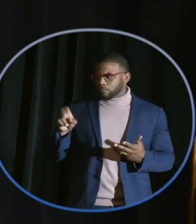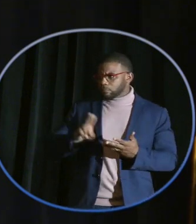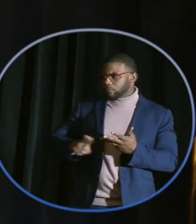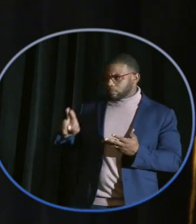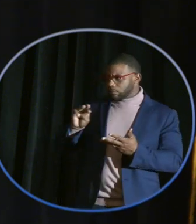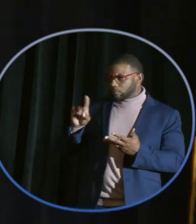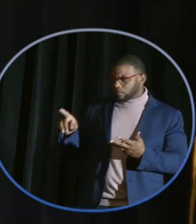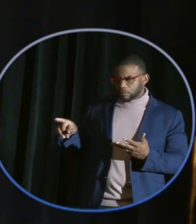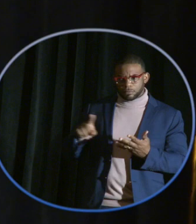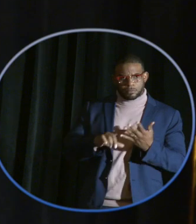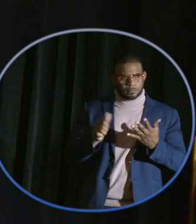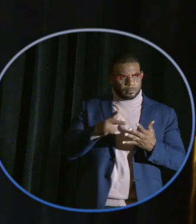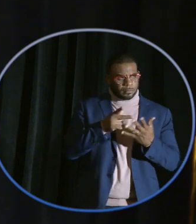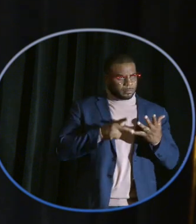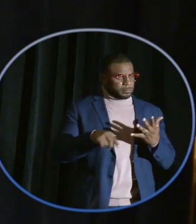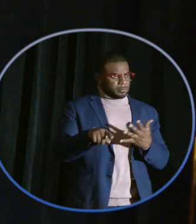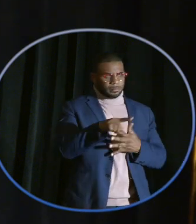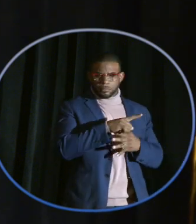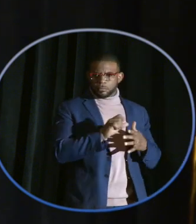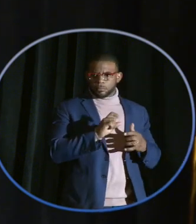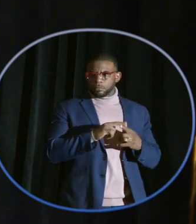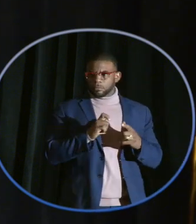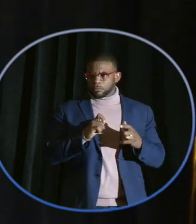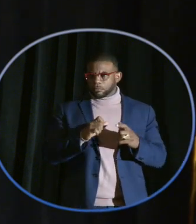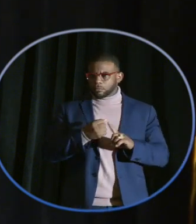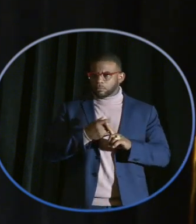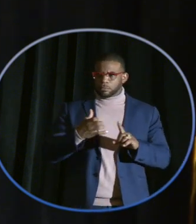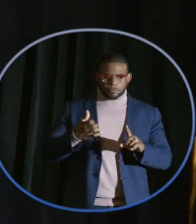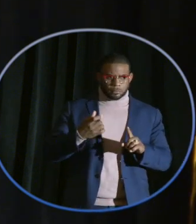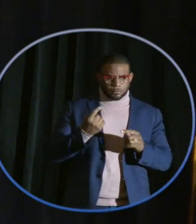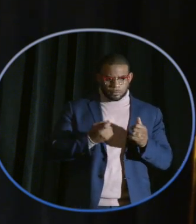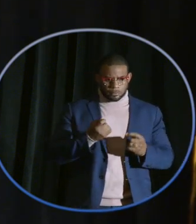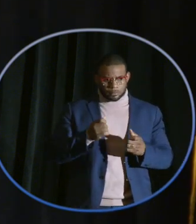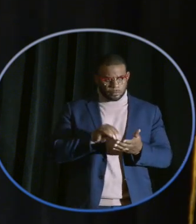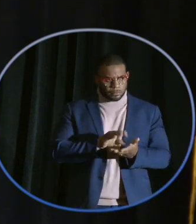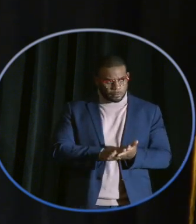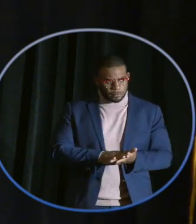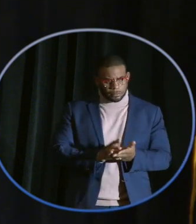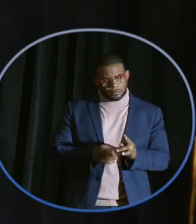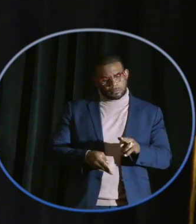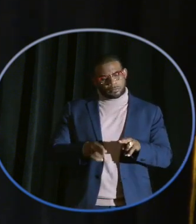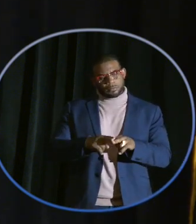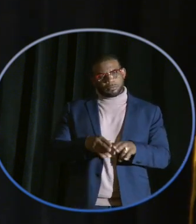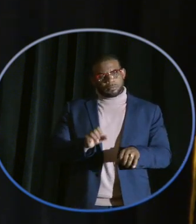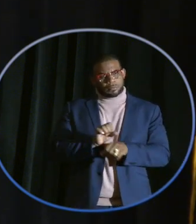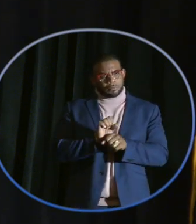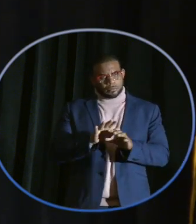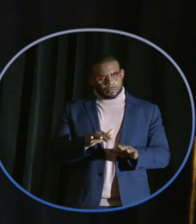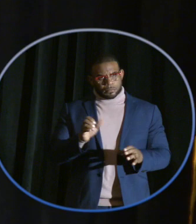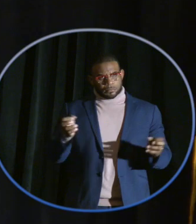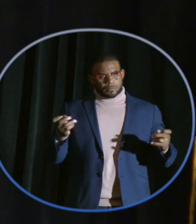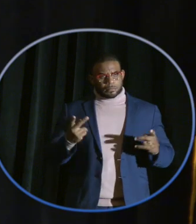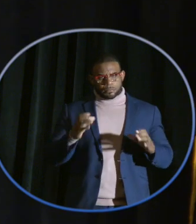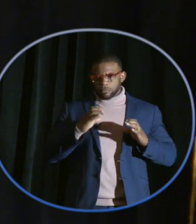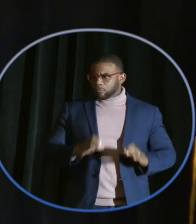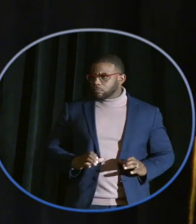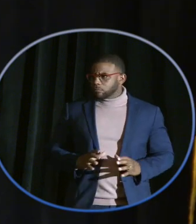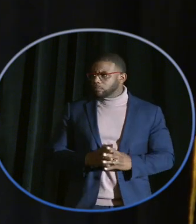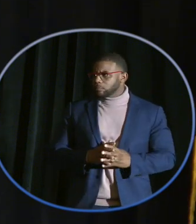University of Maryland, and other places in order to expunge records and to increase the employability of returning